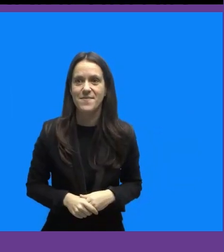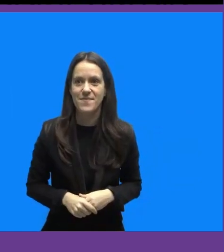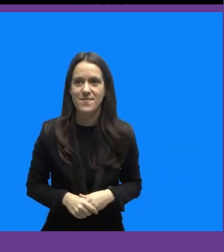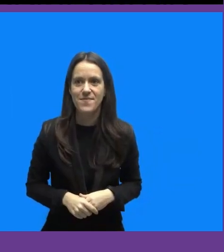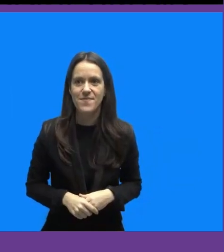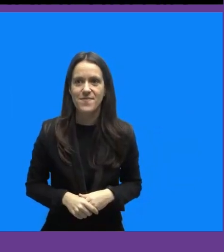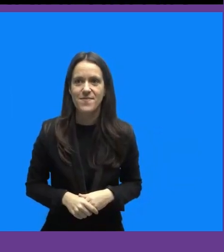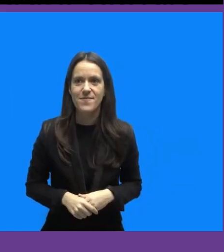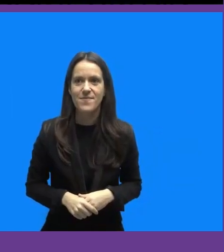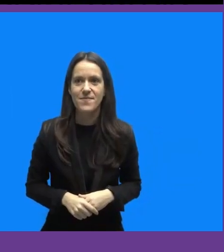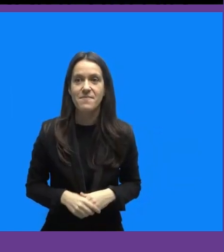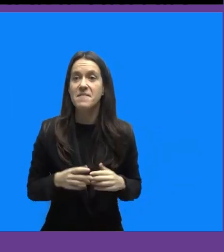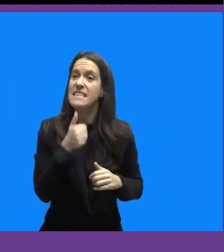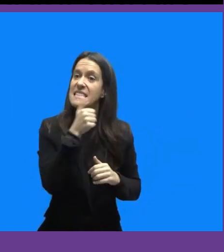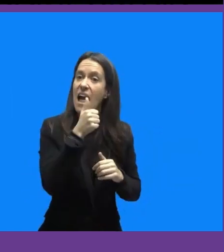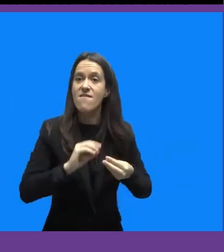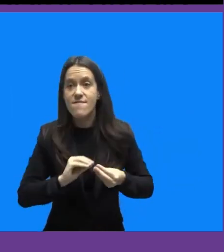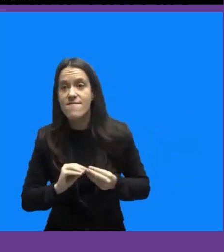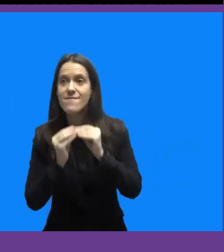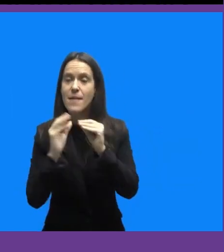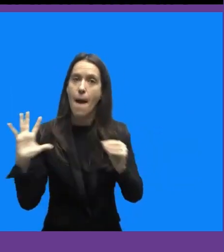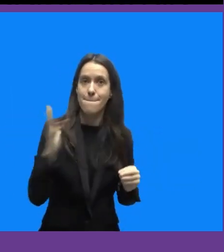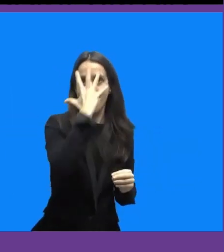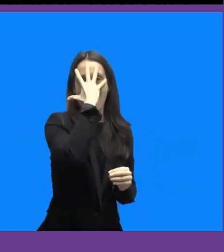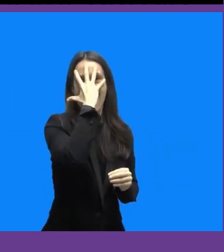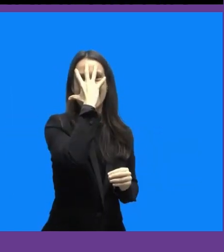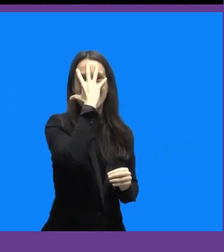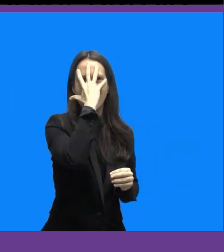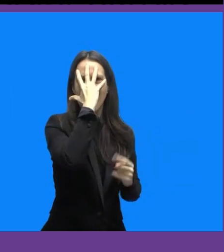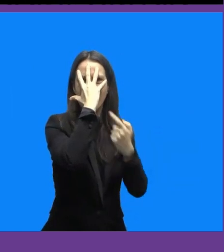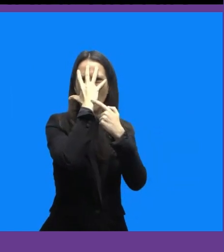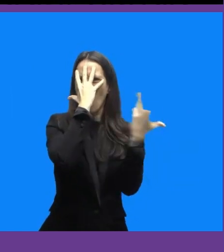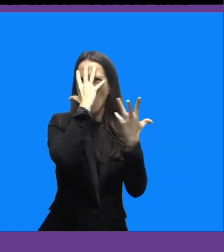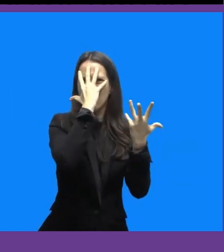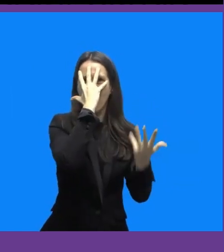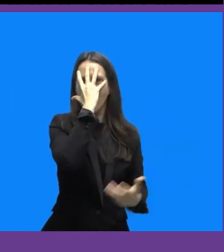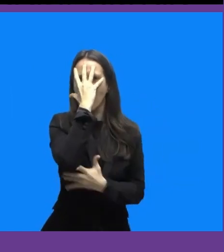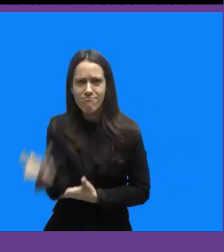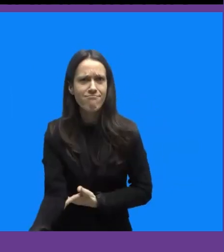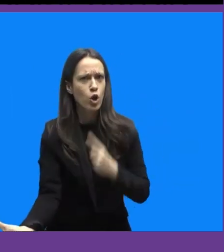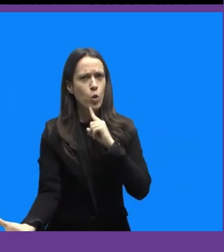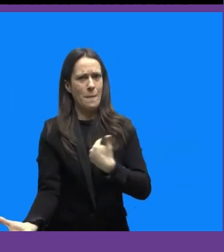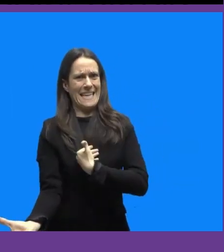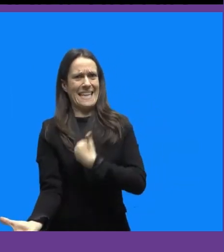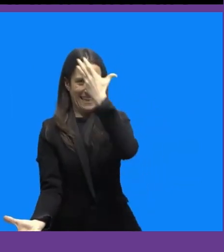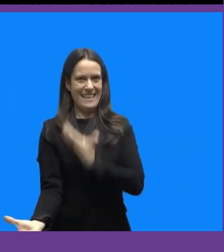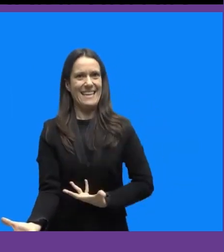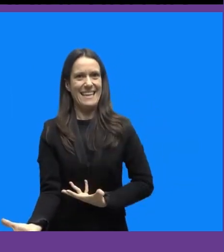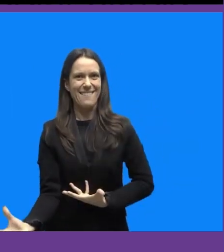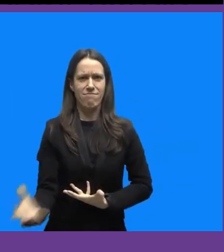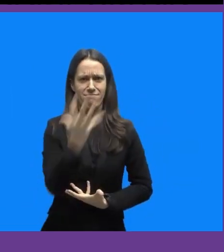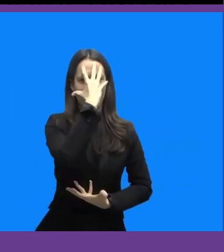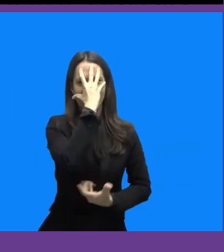what they thought of themselves and then removing the mask to actually say, well, who I really am. So that was the concept.